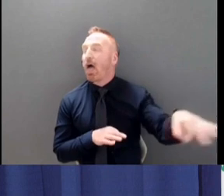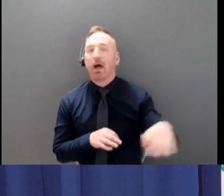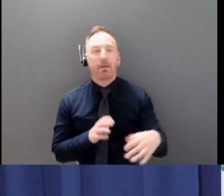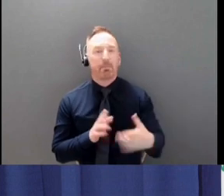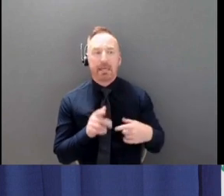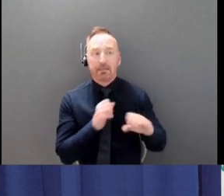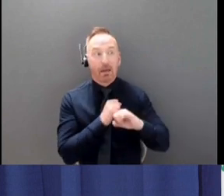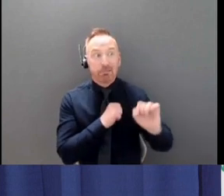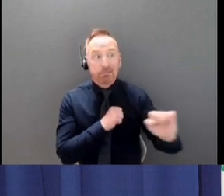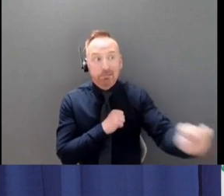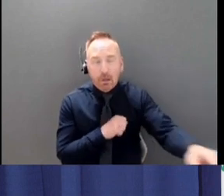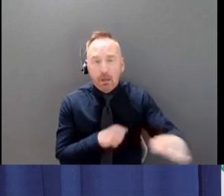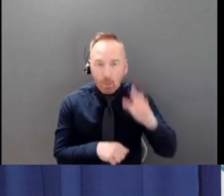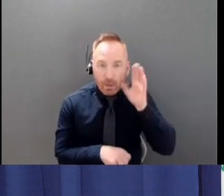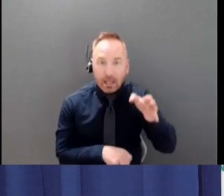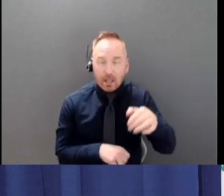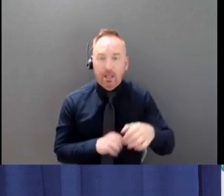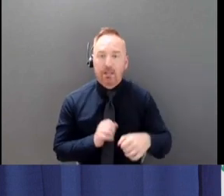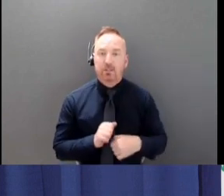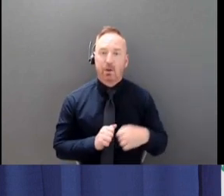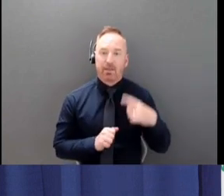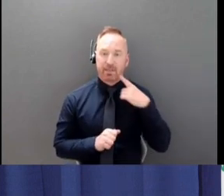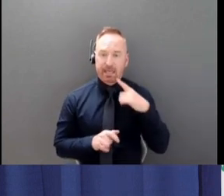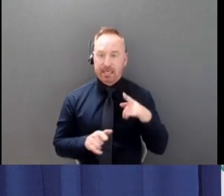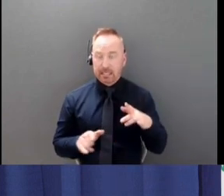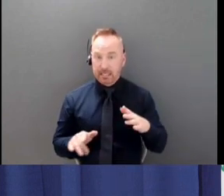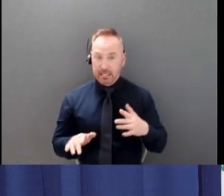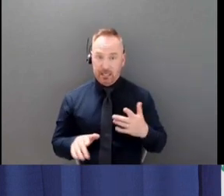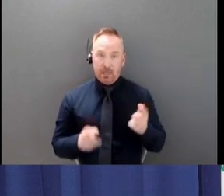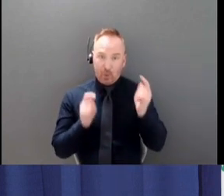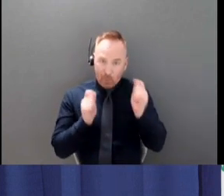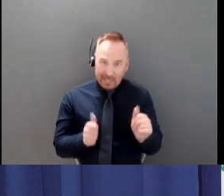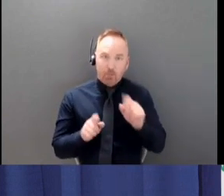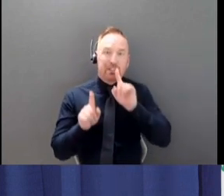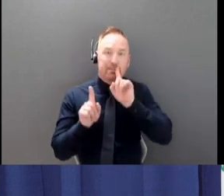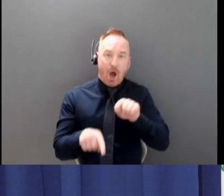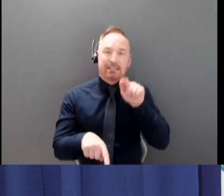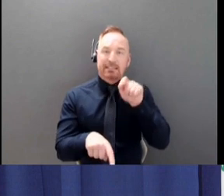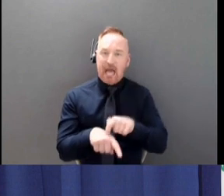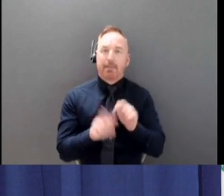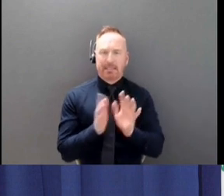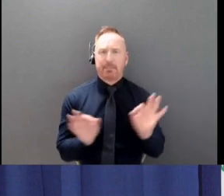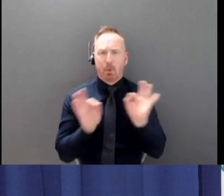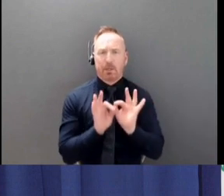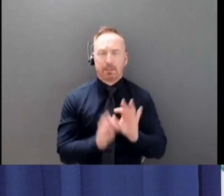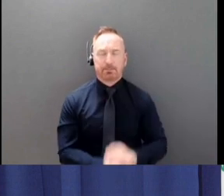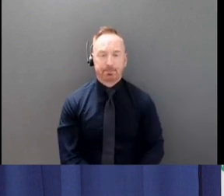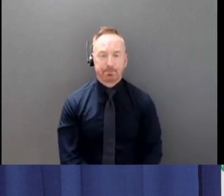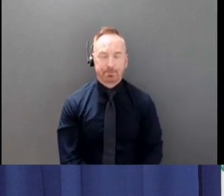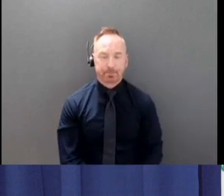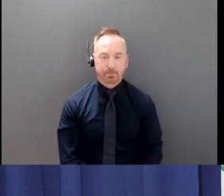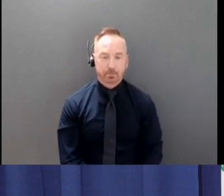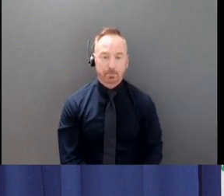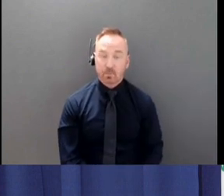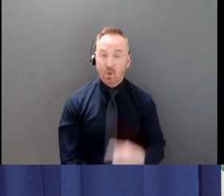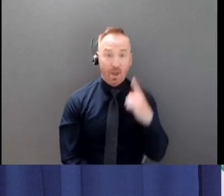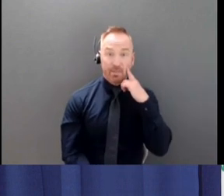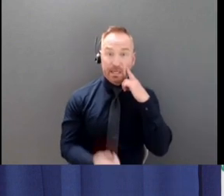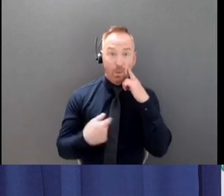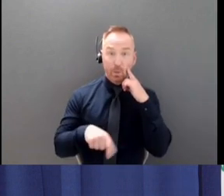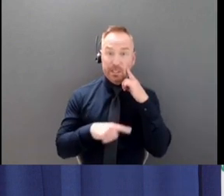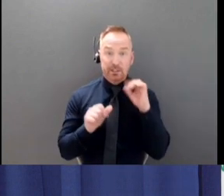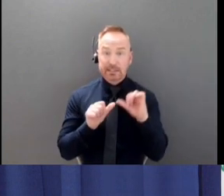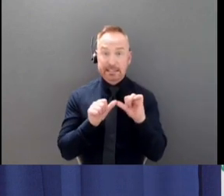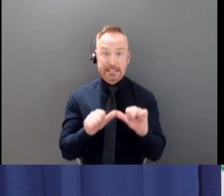to respond based on what we're seeing is really important. So I think we just continue to see where do we